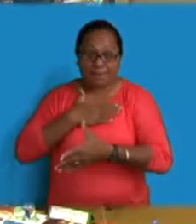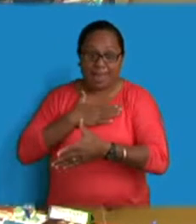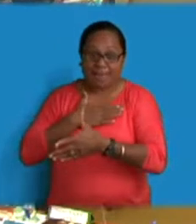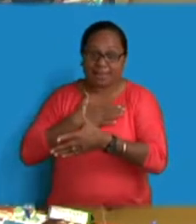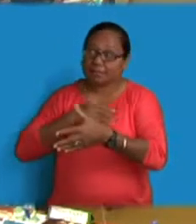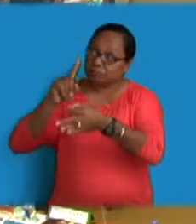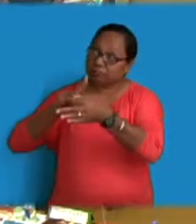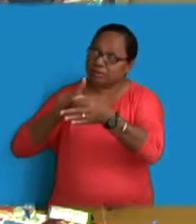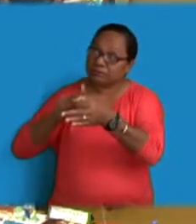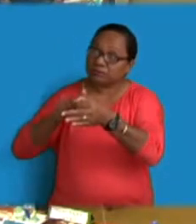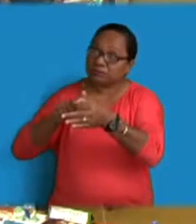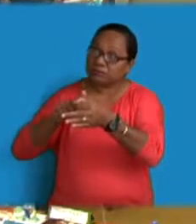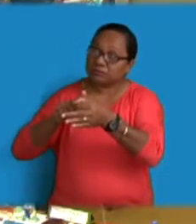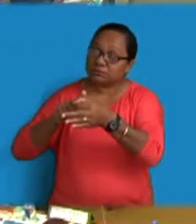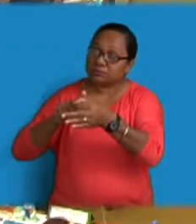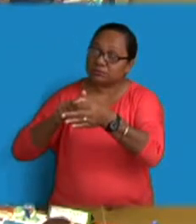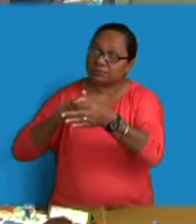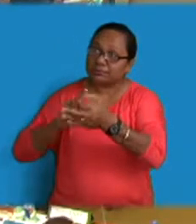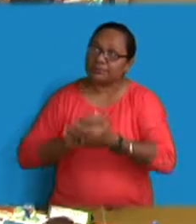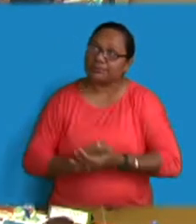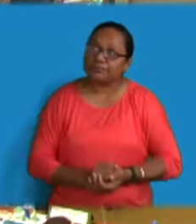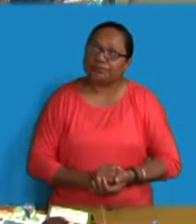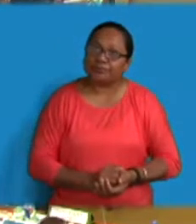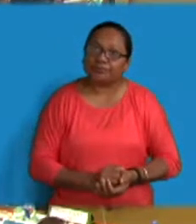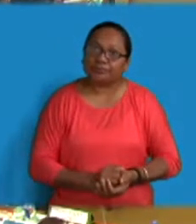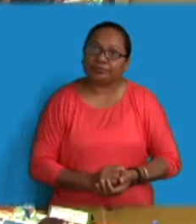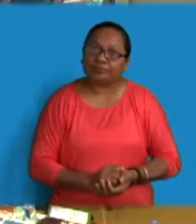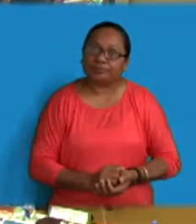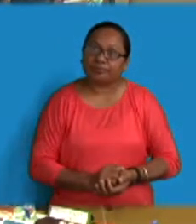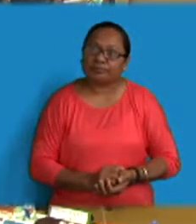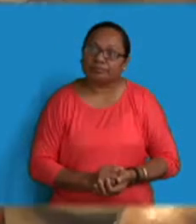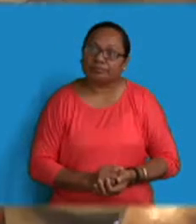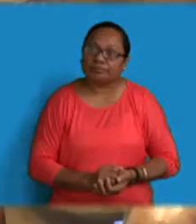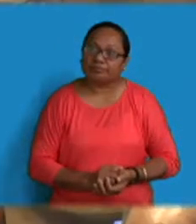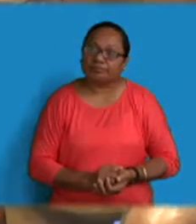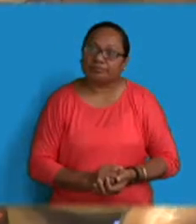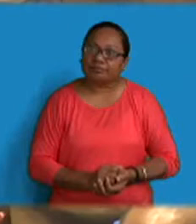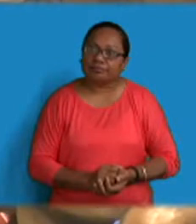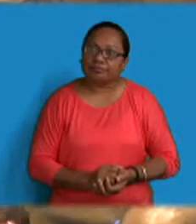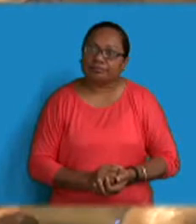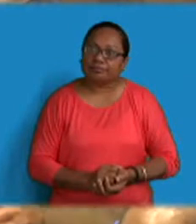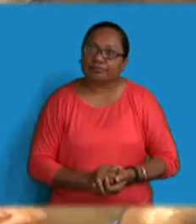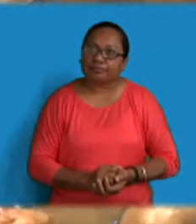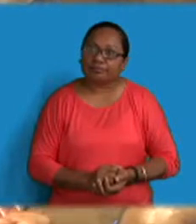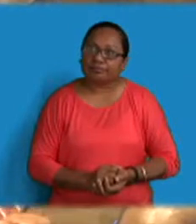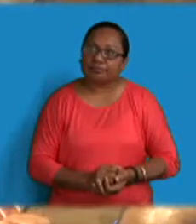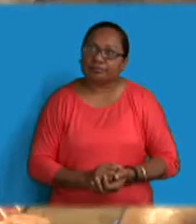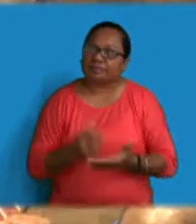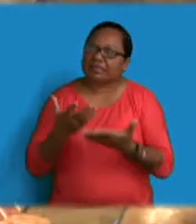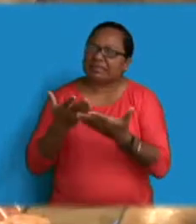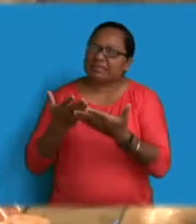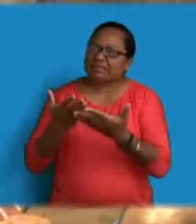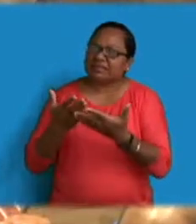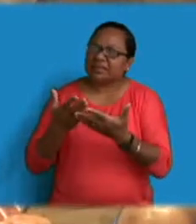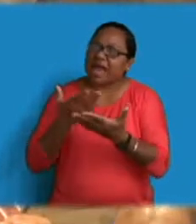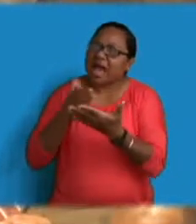are protections of whether there are protections of tangible and intangible